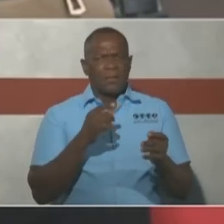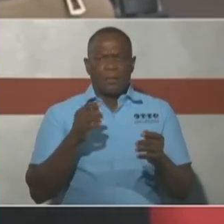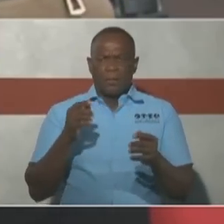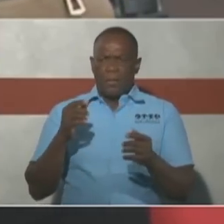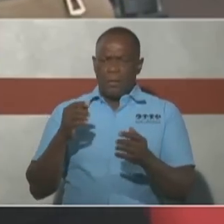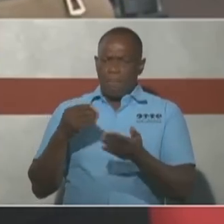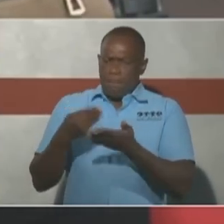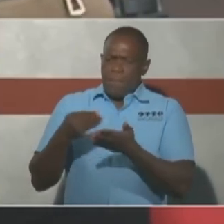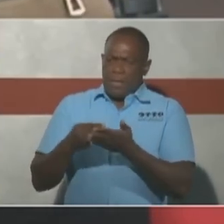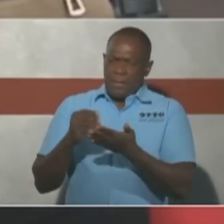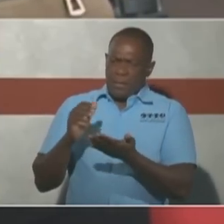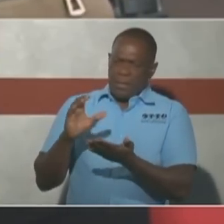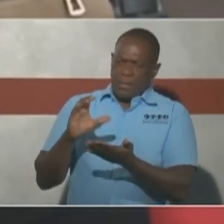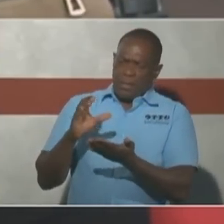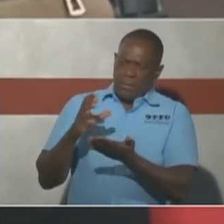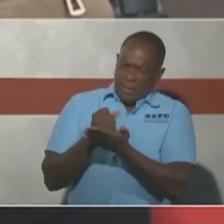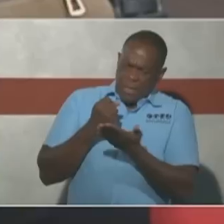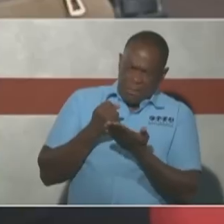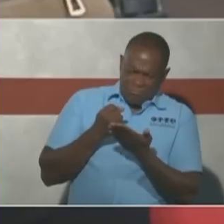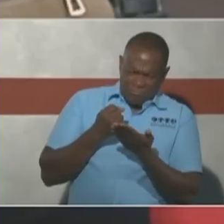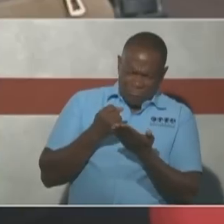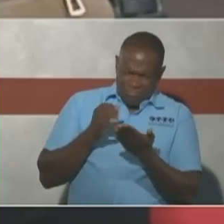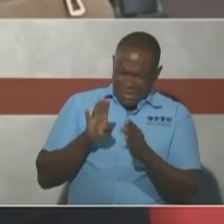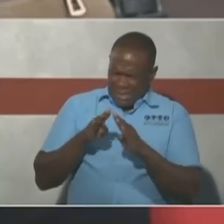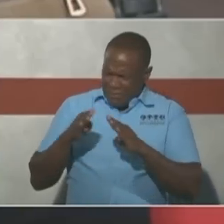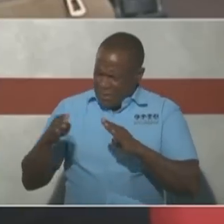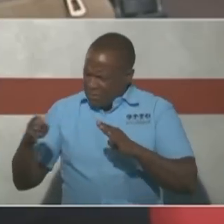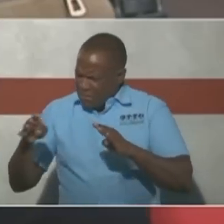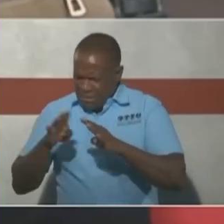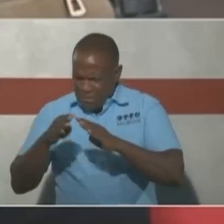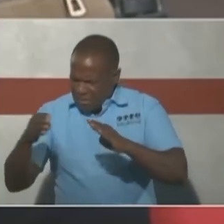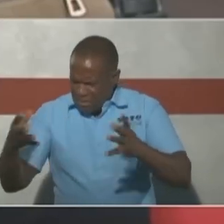our health workers, and there has been mention of